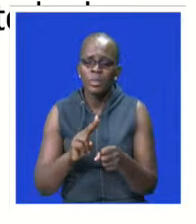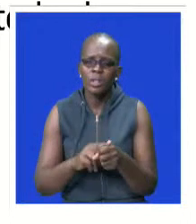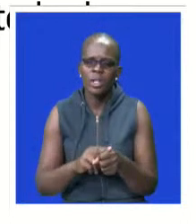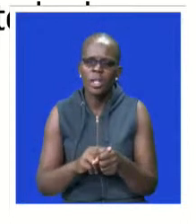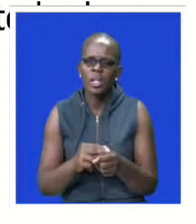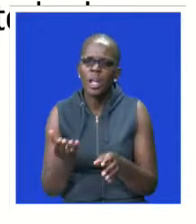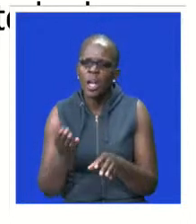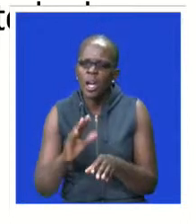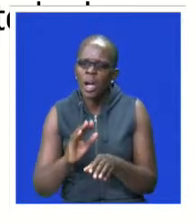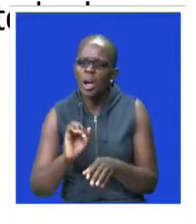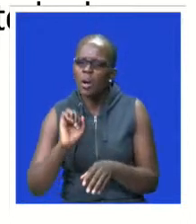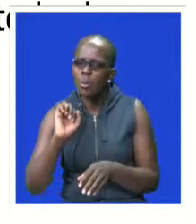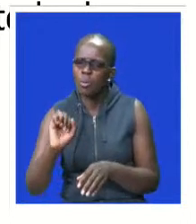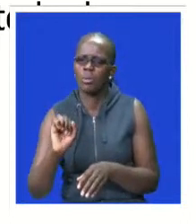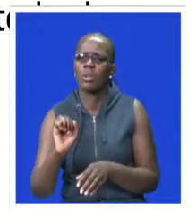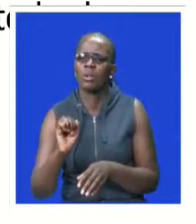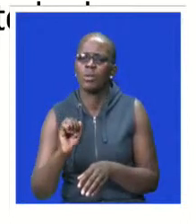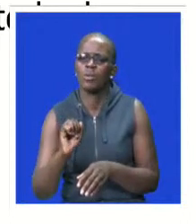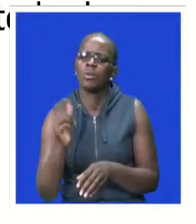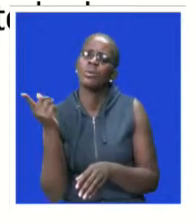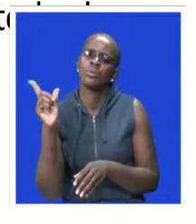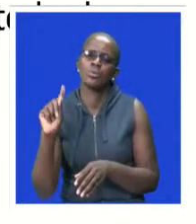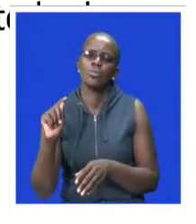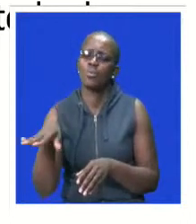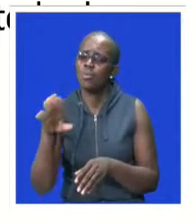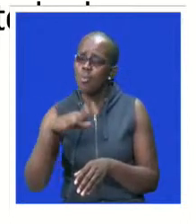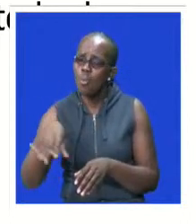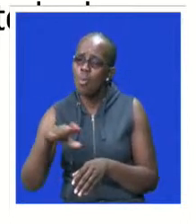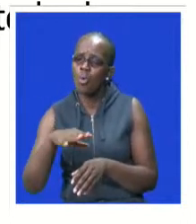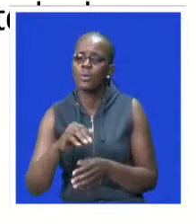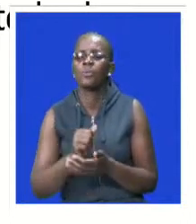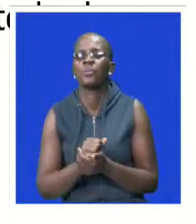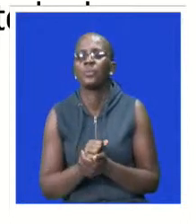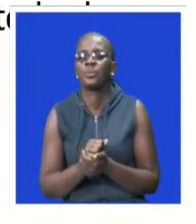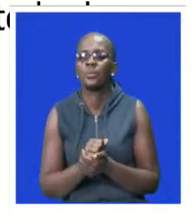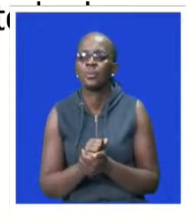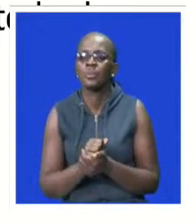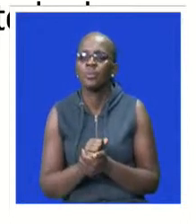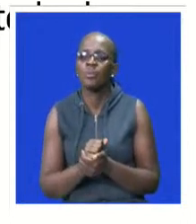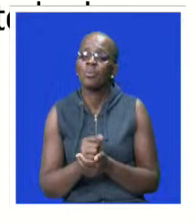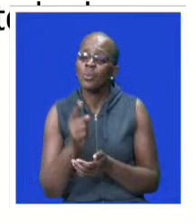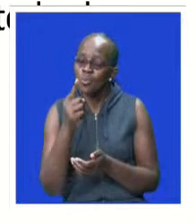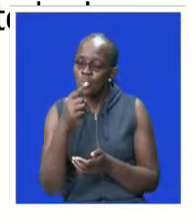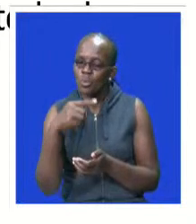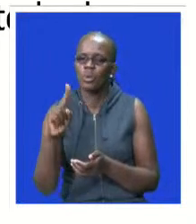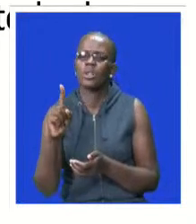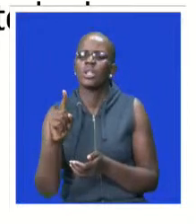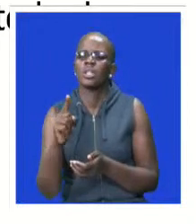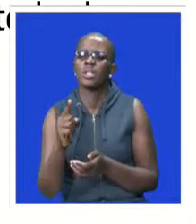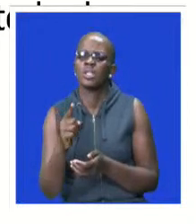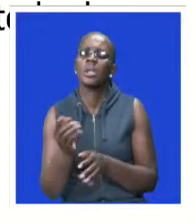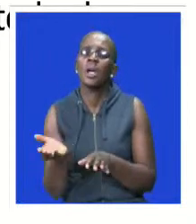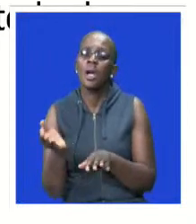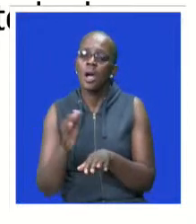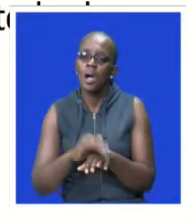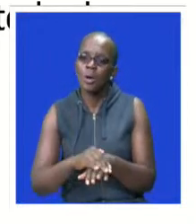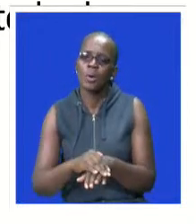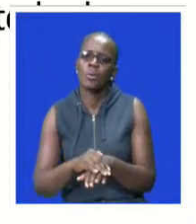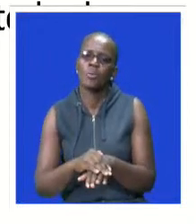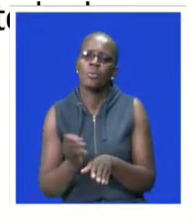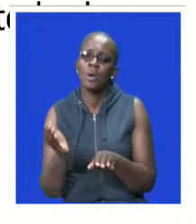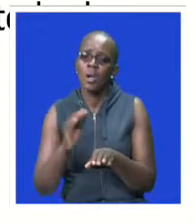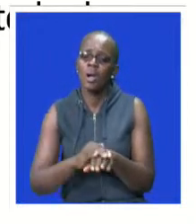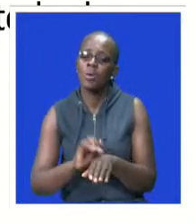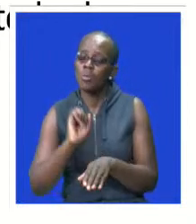be the correct form of this. How y'all doing? So the correct form is how are you all doing? Instead of writing how